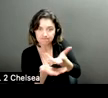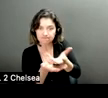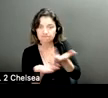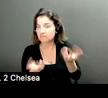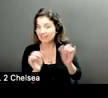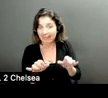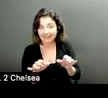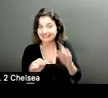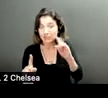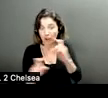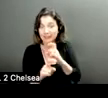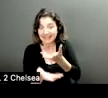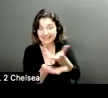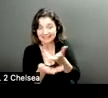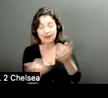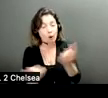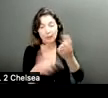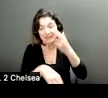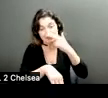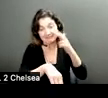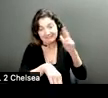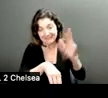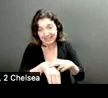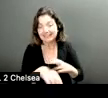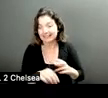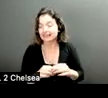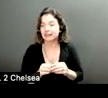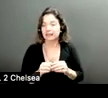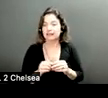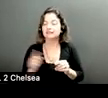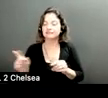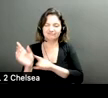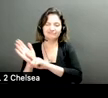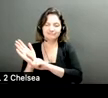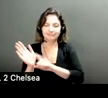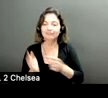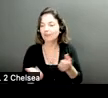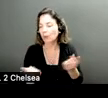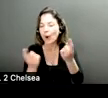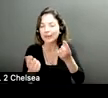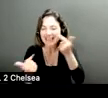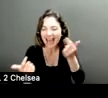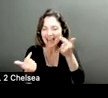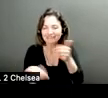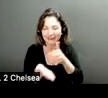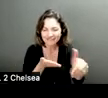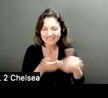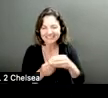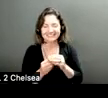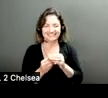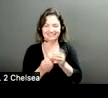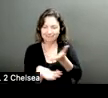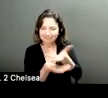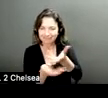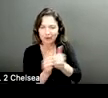That's always been fun, and there's been a lot of a lot of laughing and a lot of